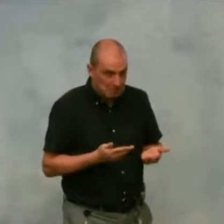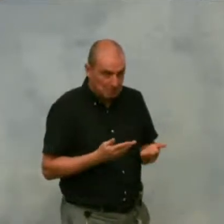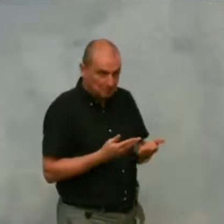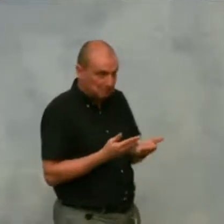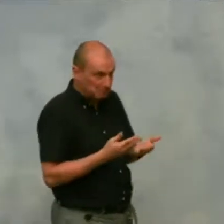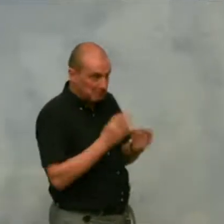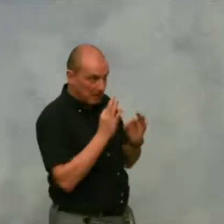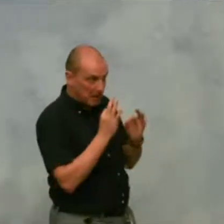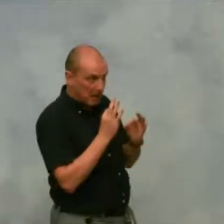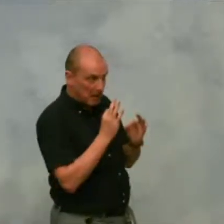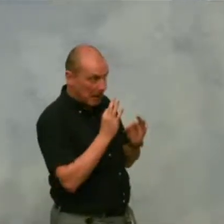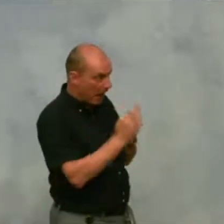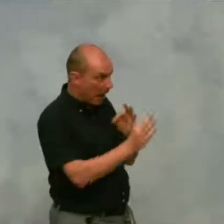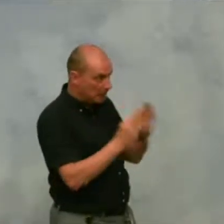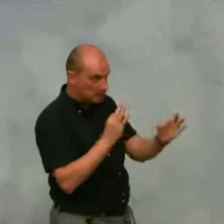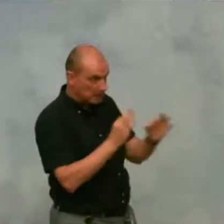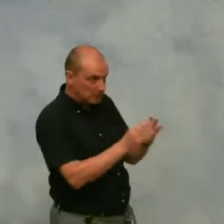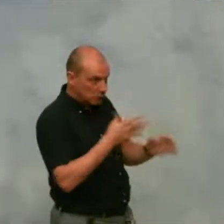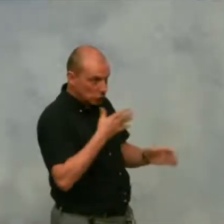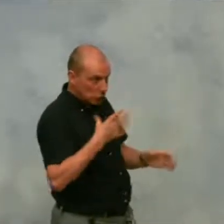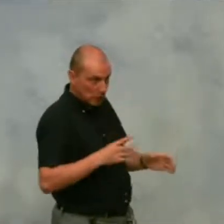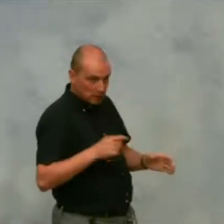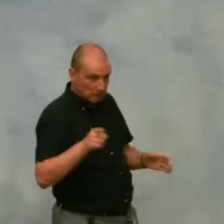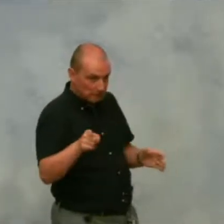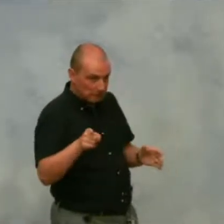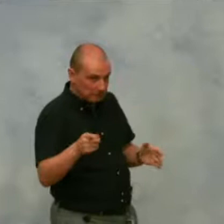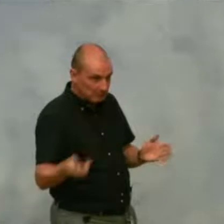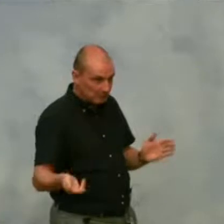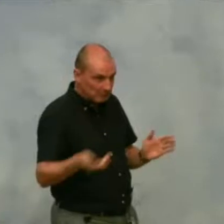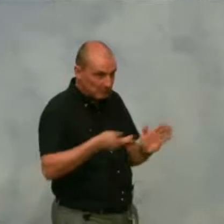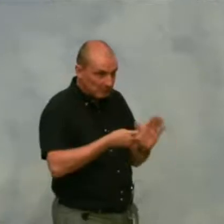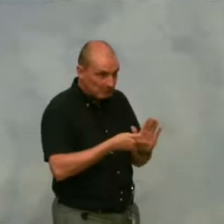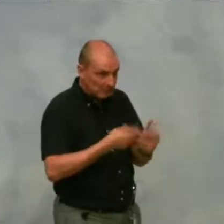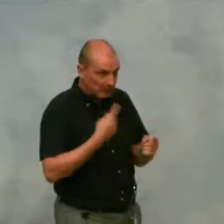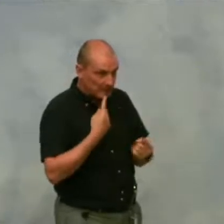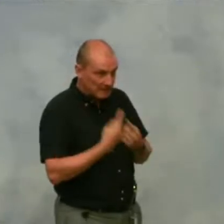future. Okay, thank you.